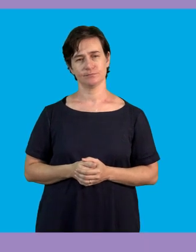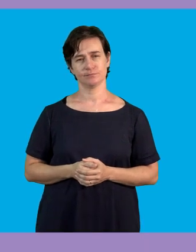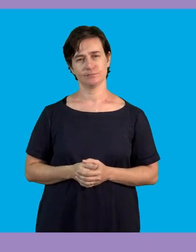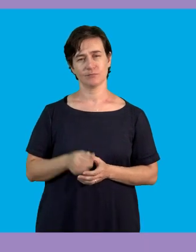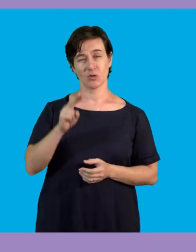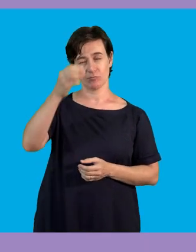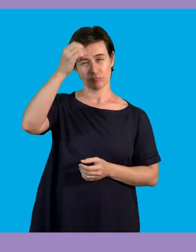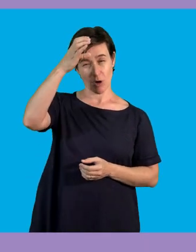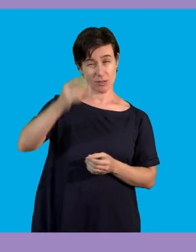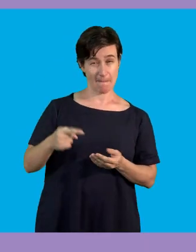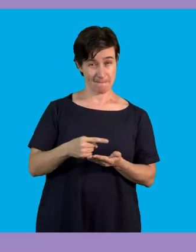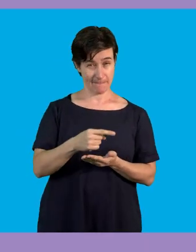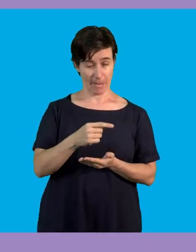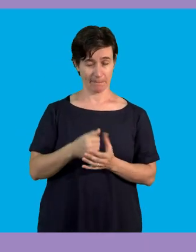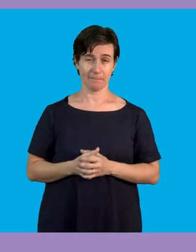Looking at the concept map,